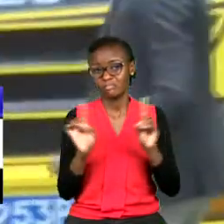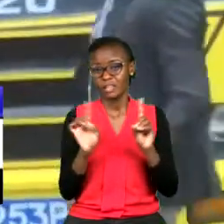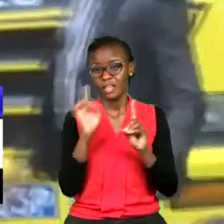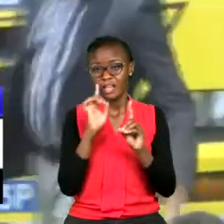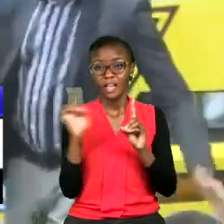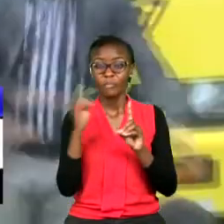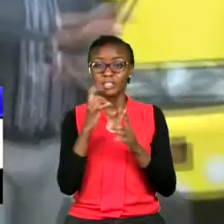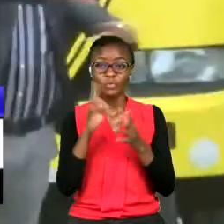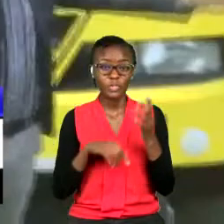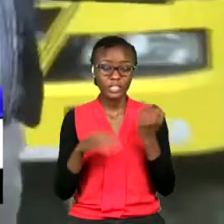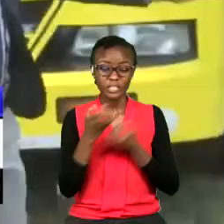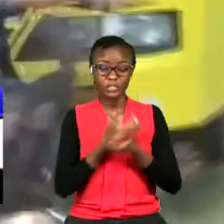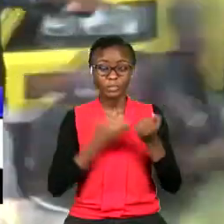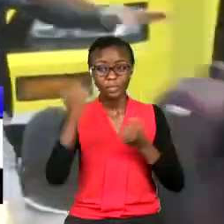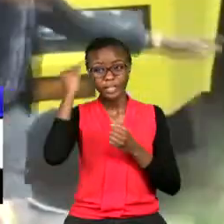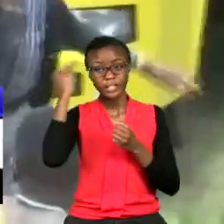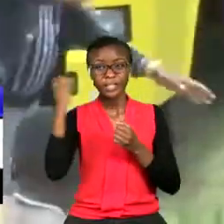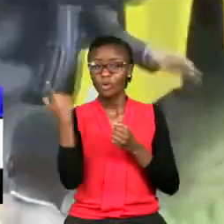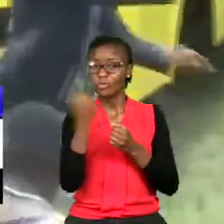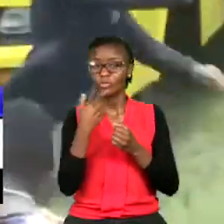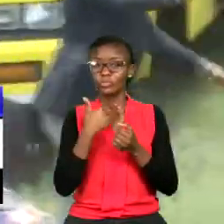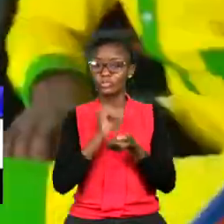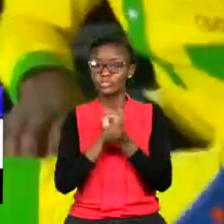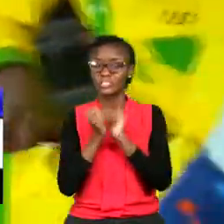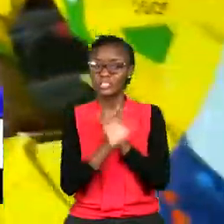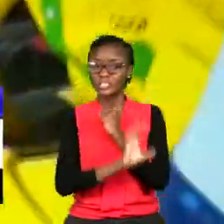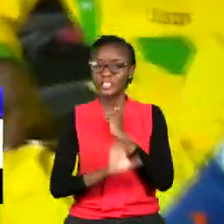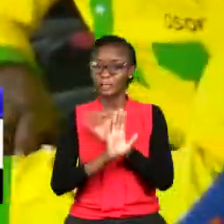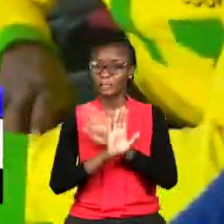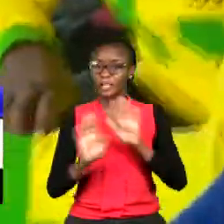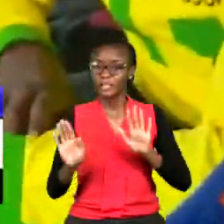economic model for change that the country needs. Take a look.